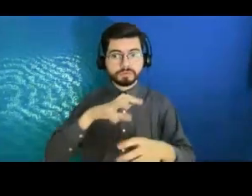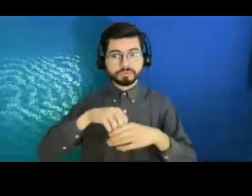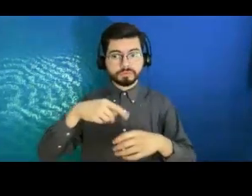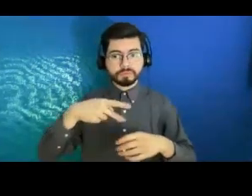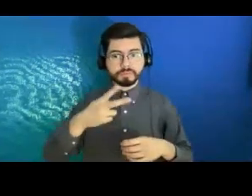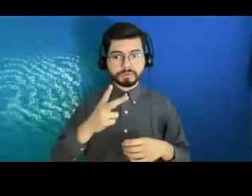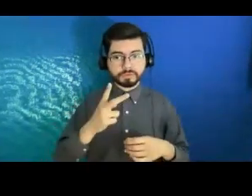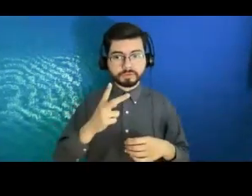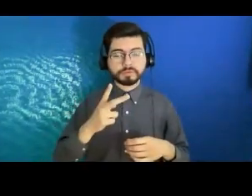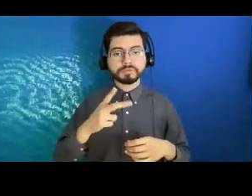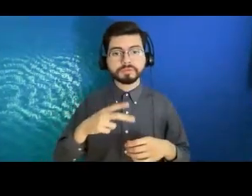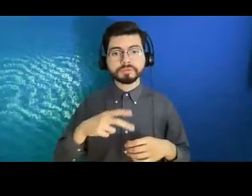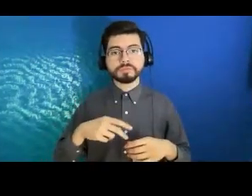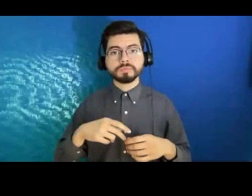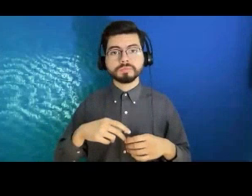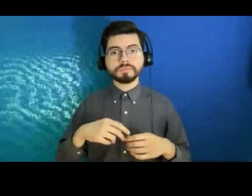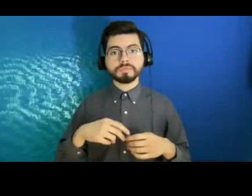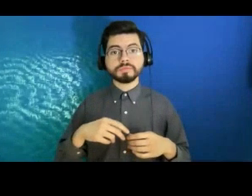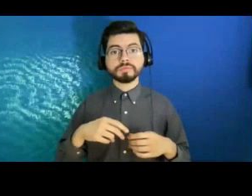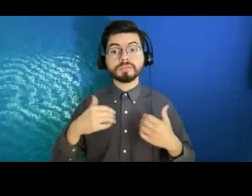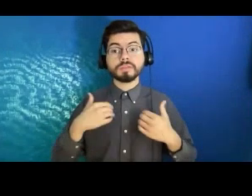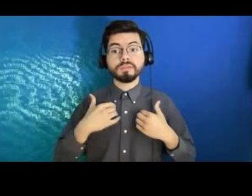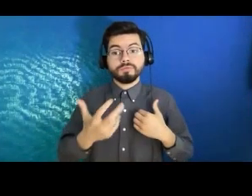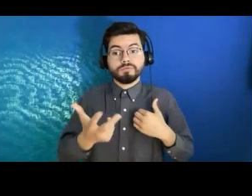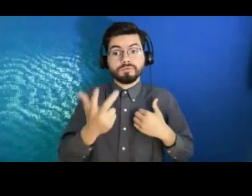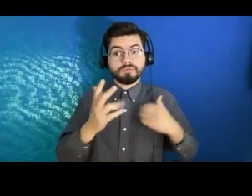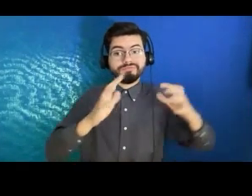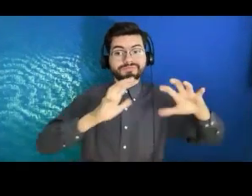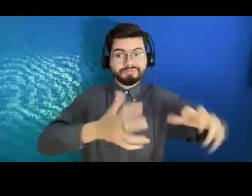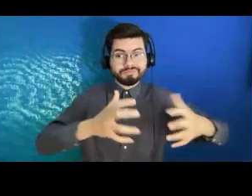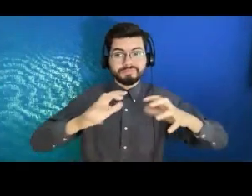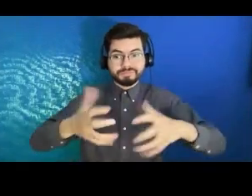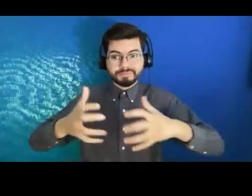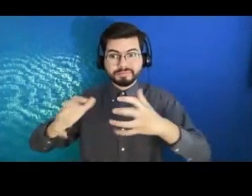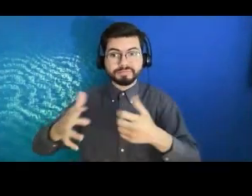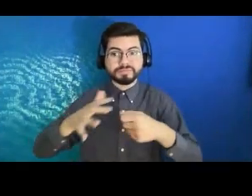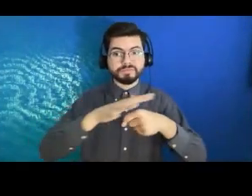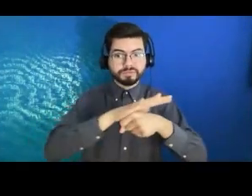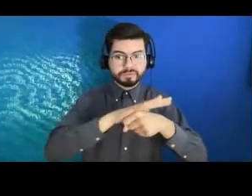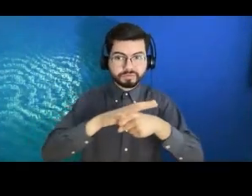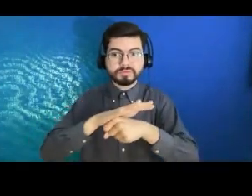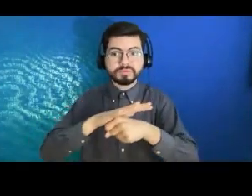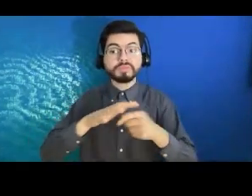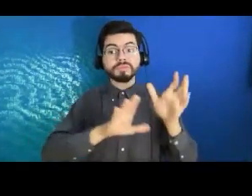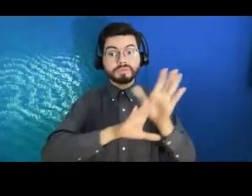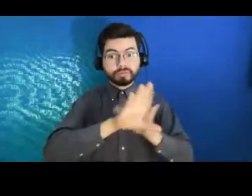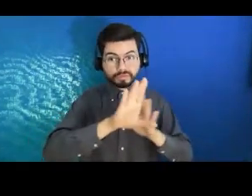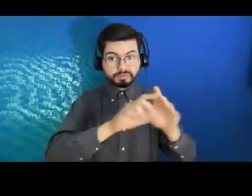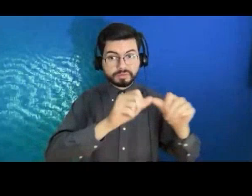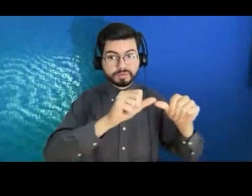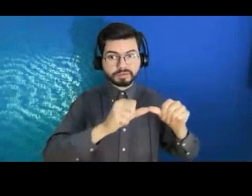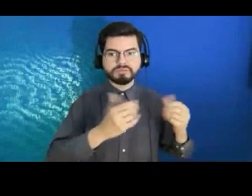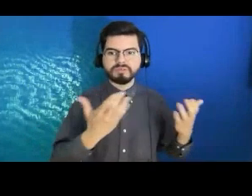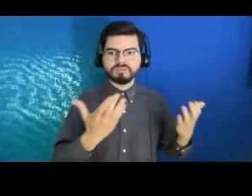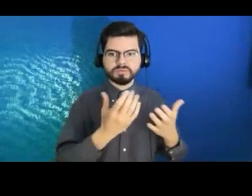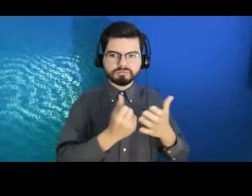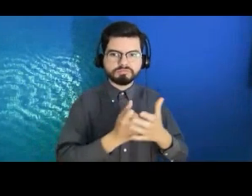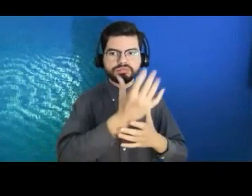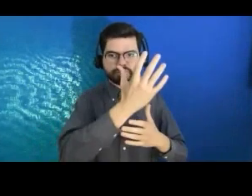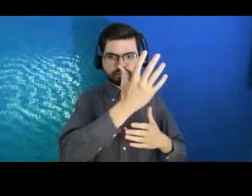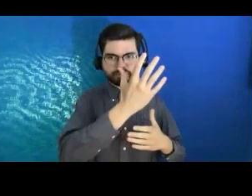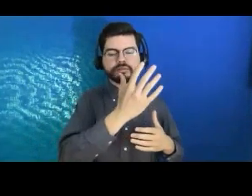interface we manage in 3 broad zones. Developed areas like Old Faithful, where we're at today, and that accounts